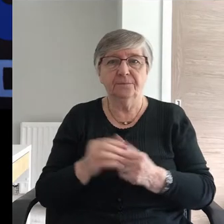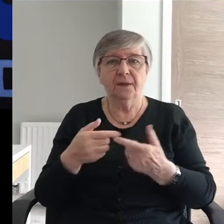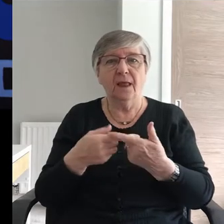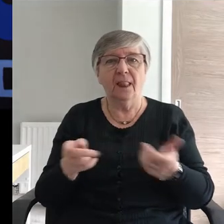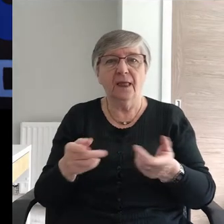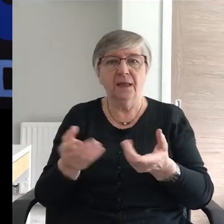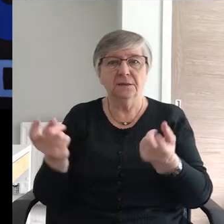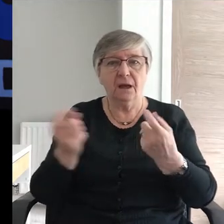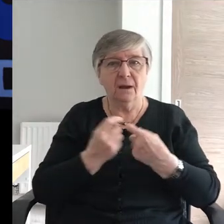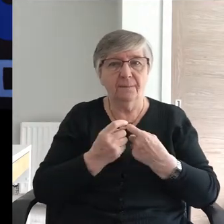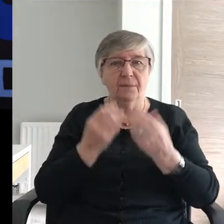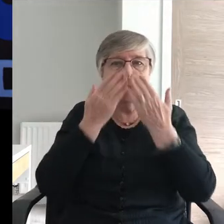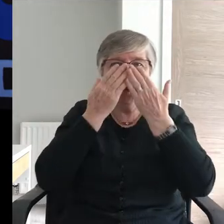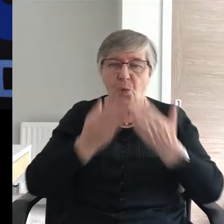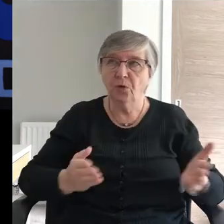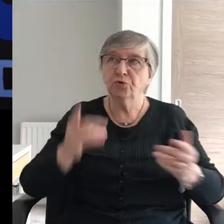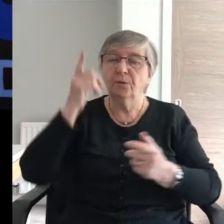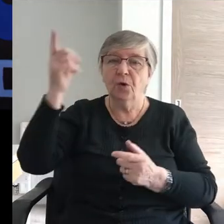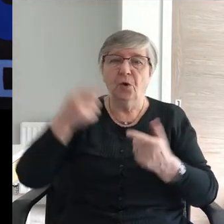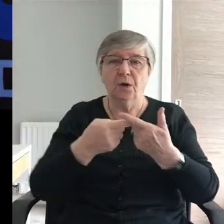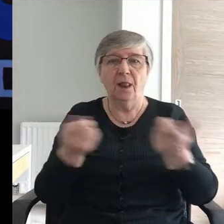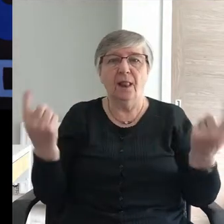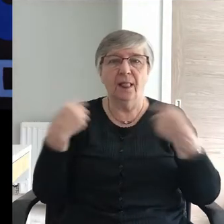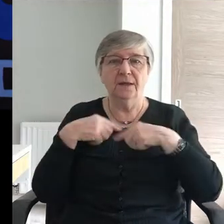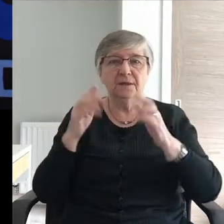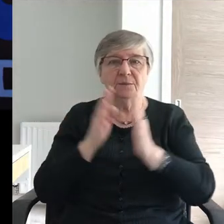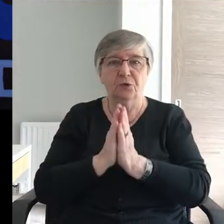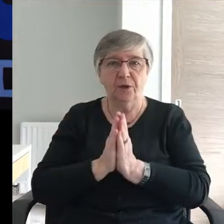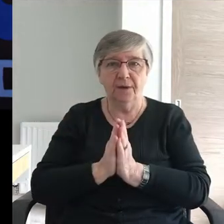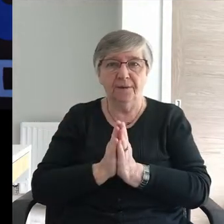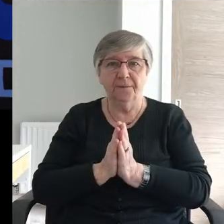Let us come to worship our God. Let us pray.